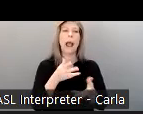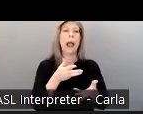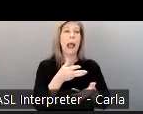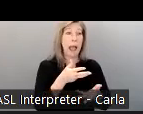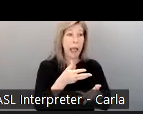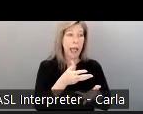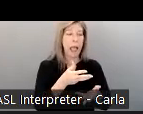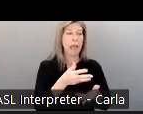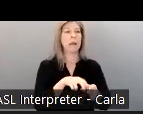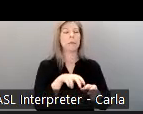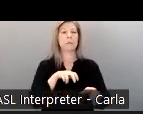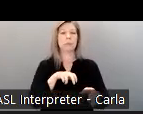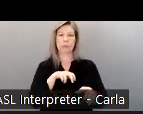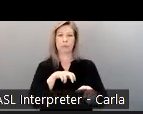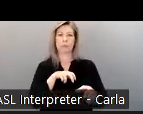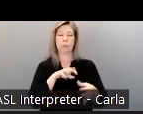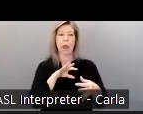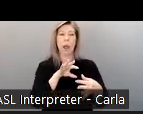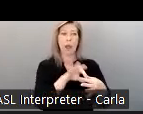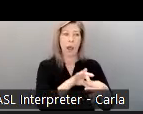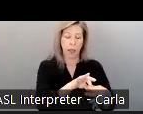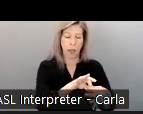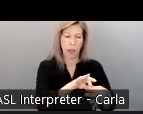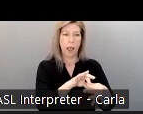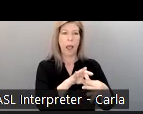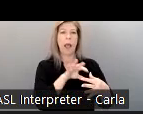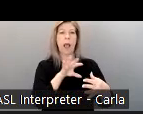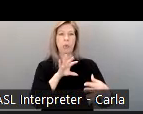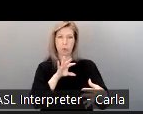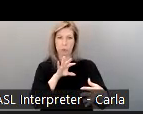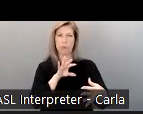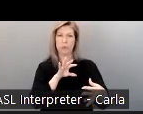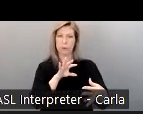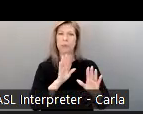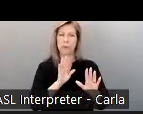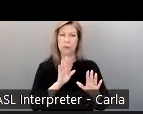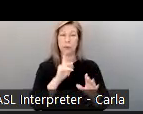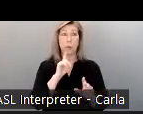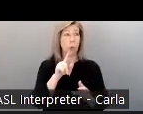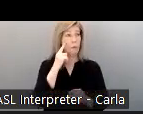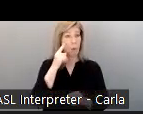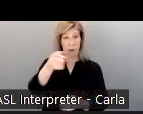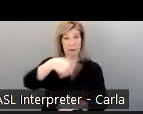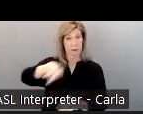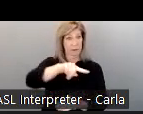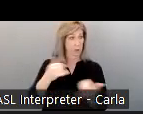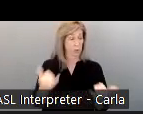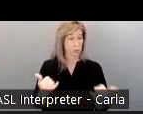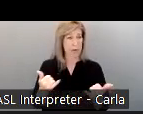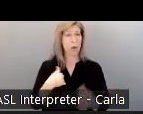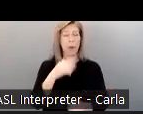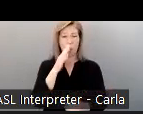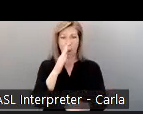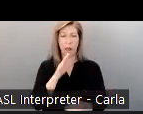move away. So in our time together, we are going to pendulate back and forth to talking